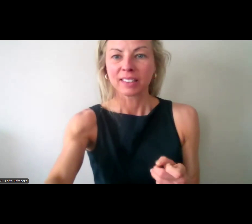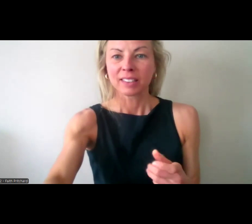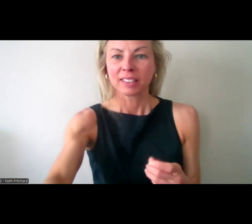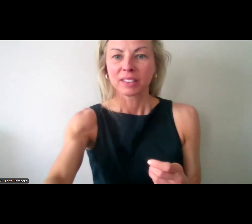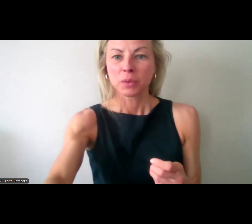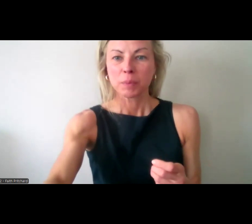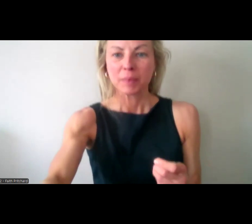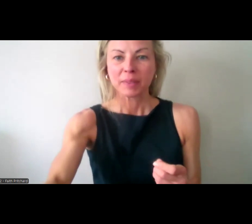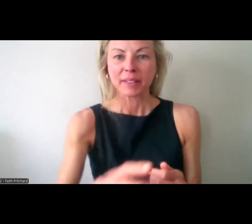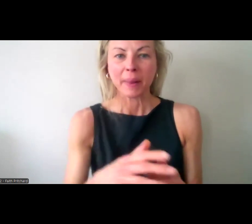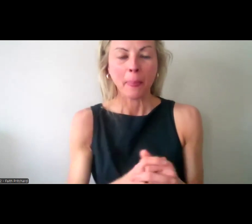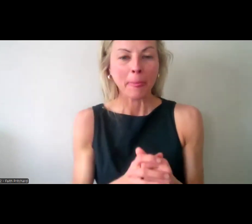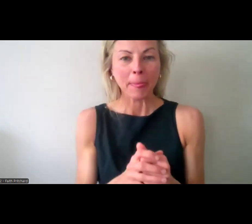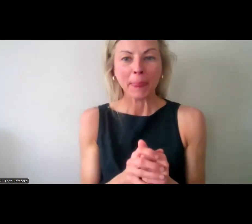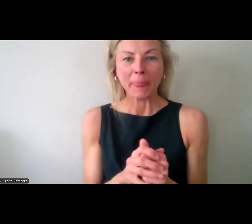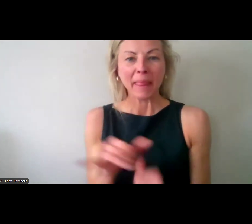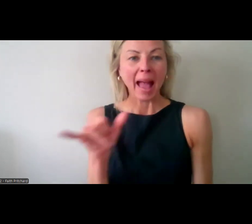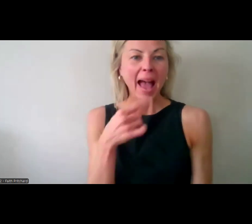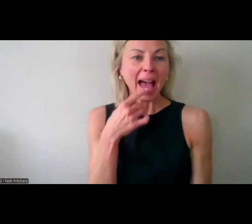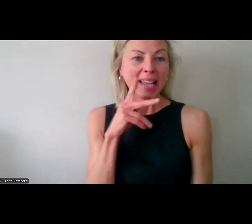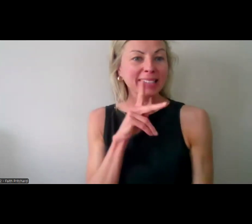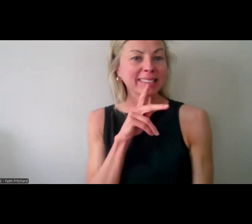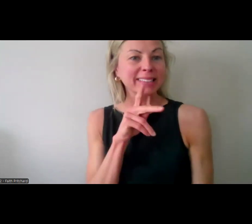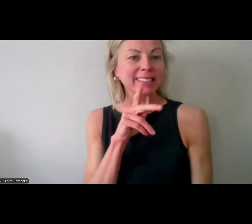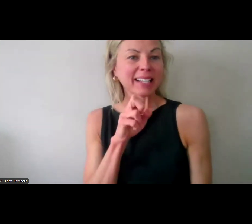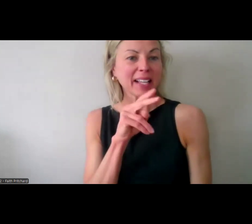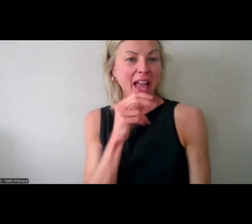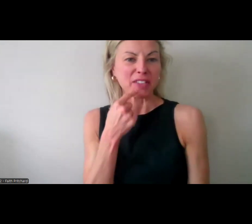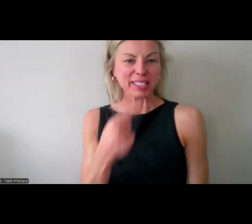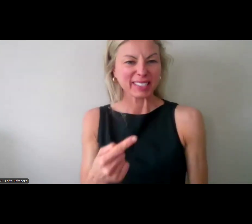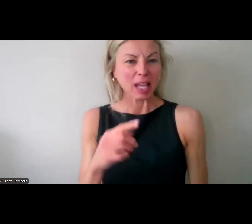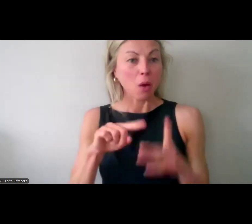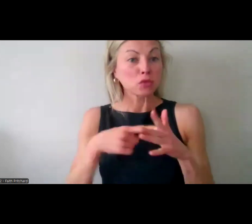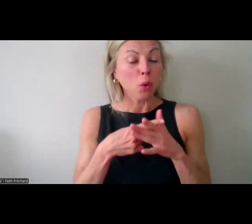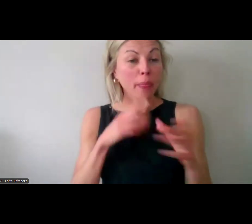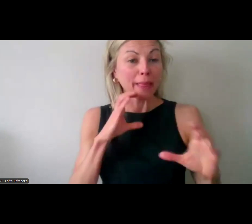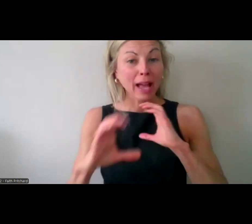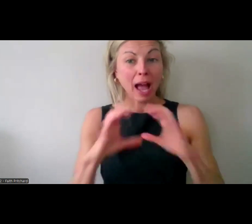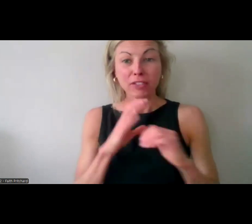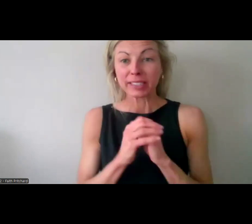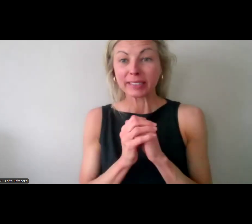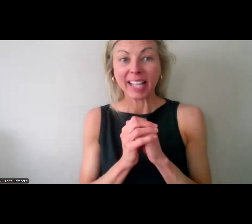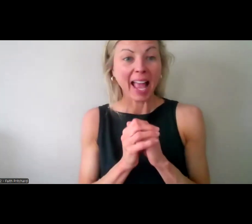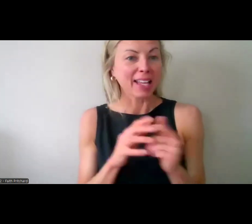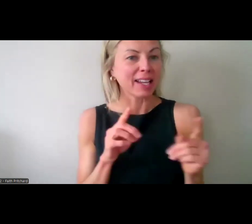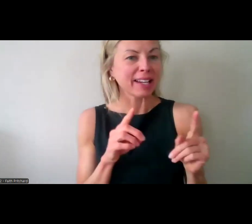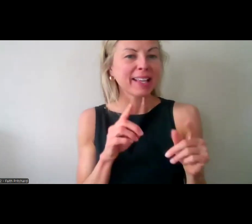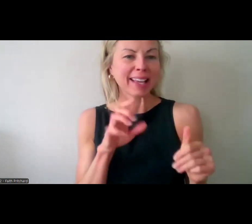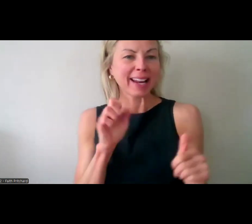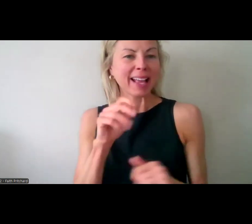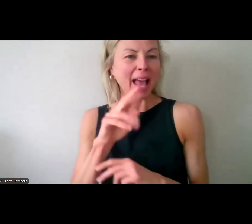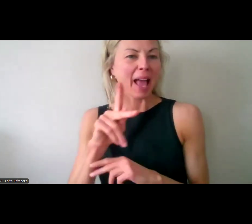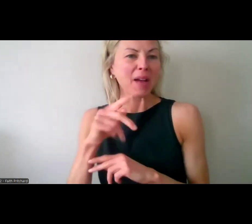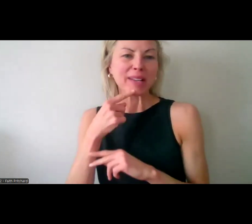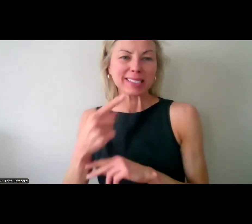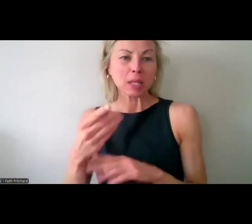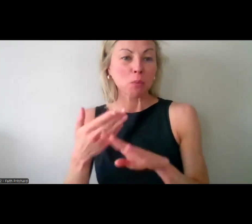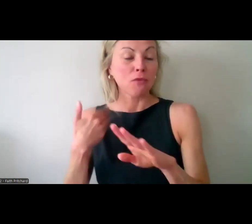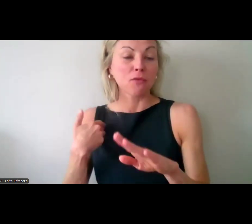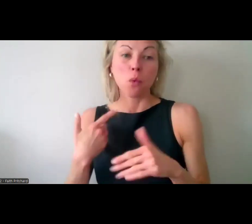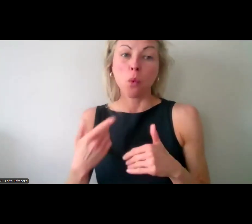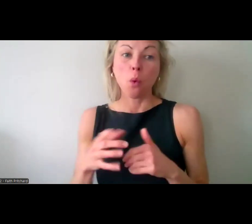Kevin stated, and when he began the conversation, and what Eric has so eloquently reinforced, equity must